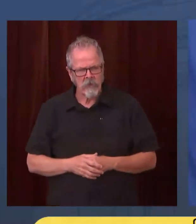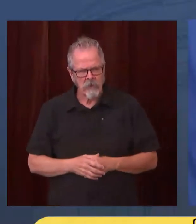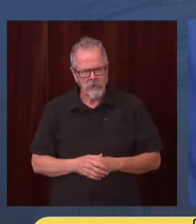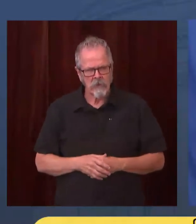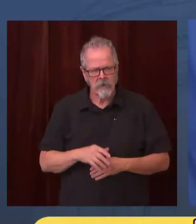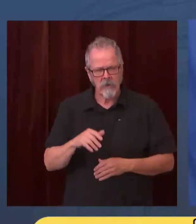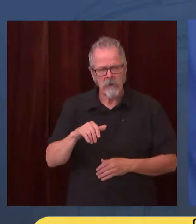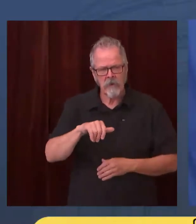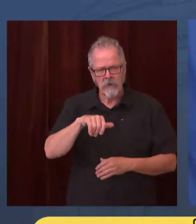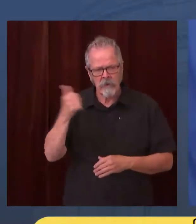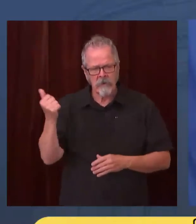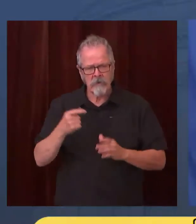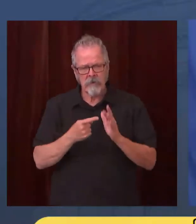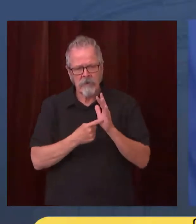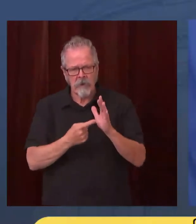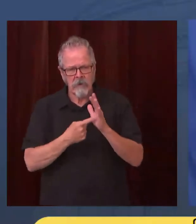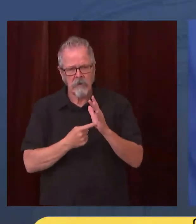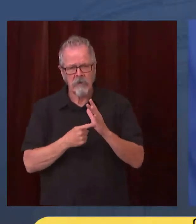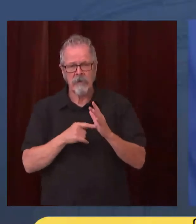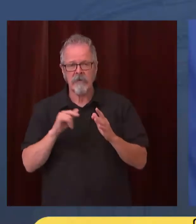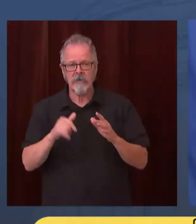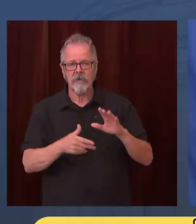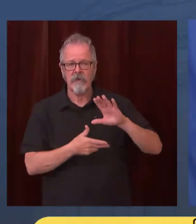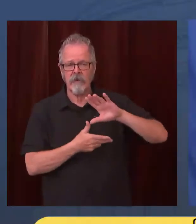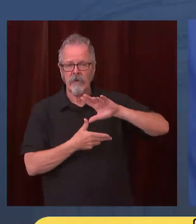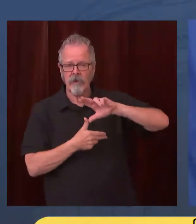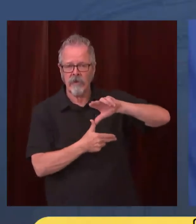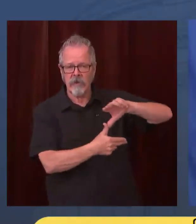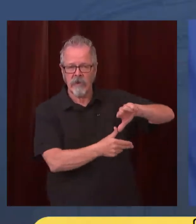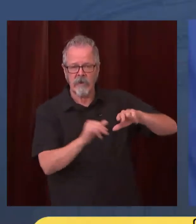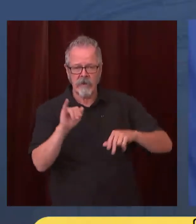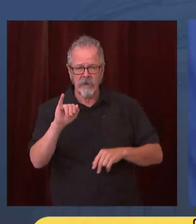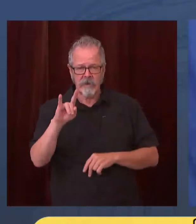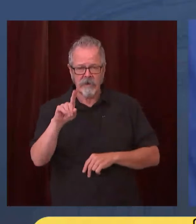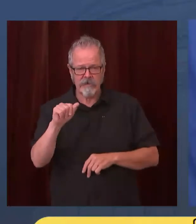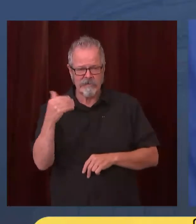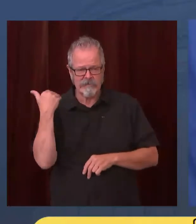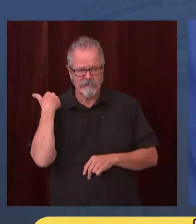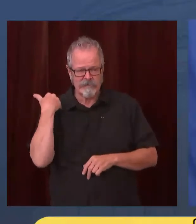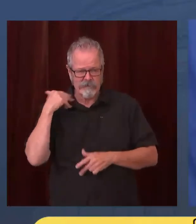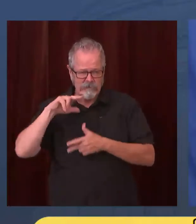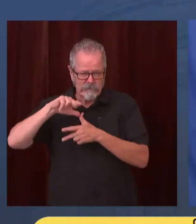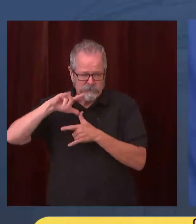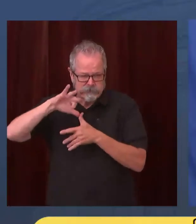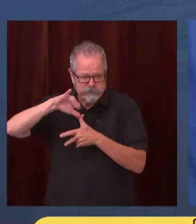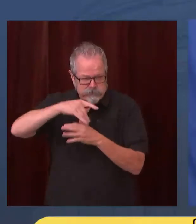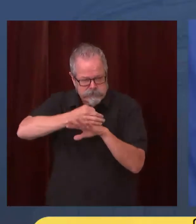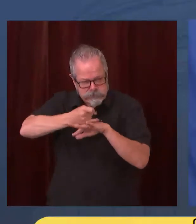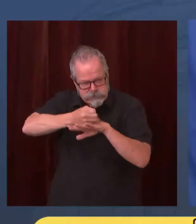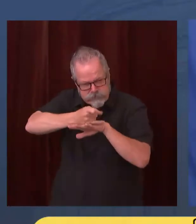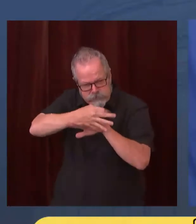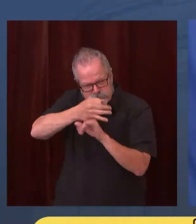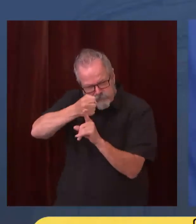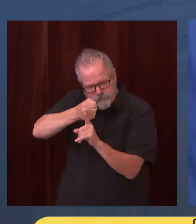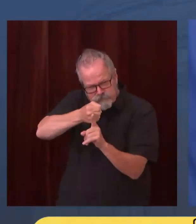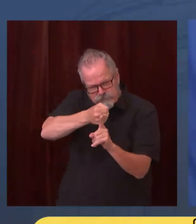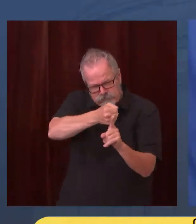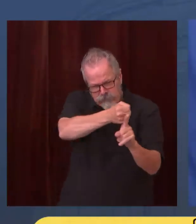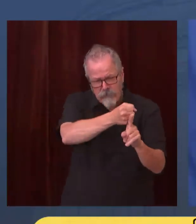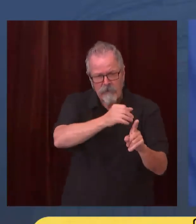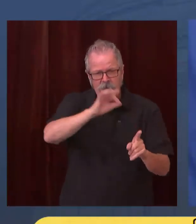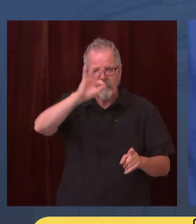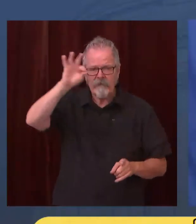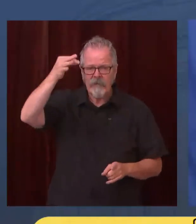just in the Gulf Coast but in the northeast part of the U.S. that have also taxed what resources are available from the federal government.